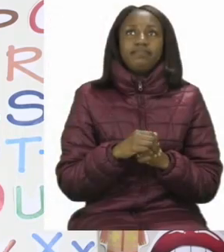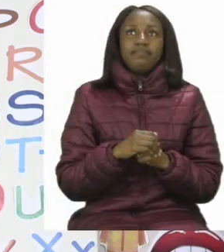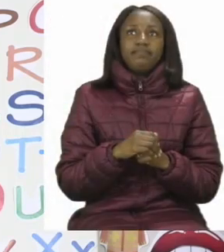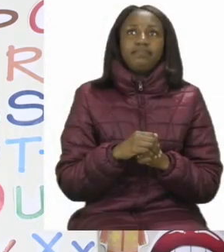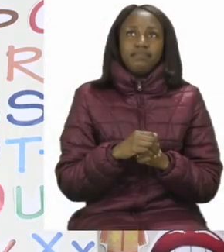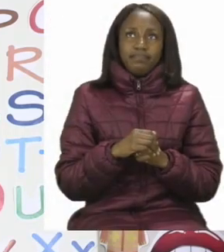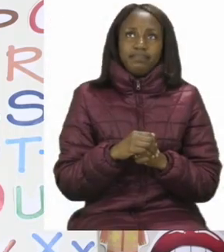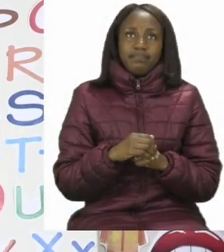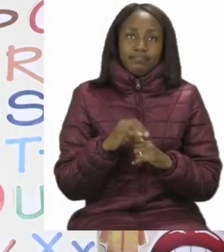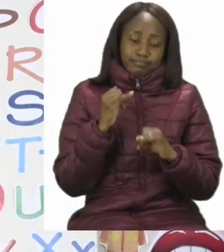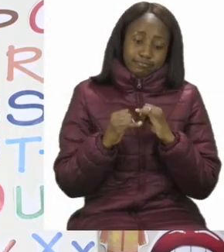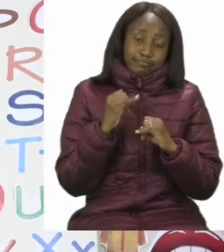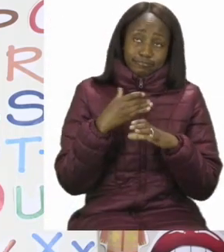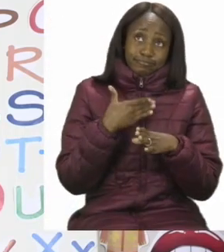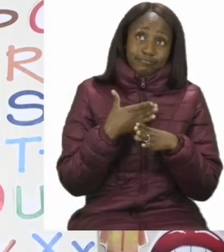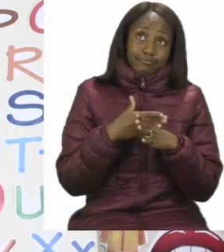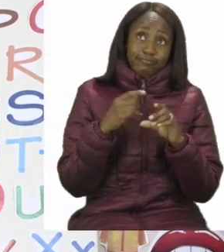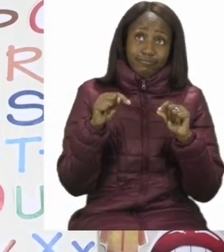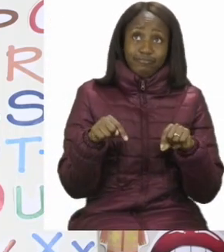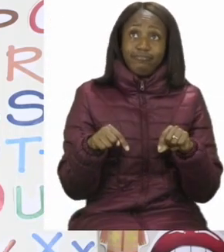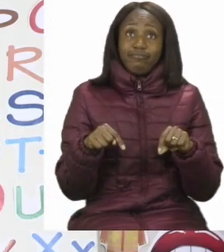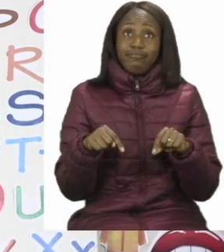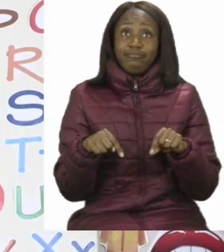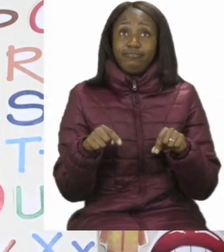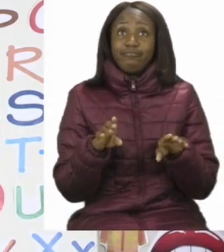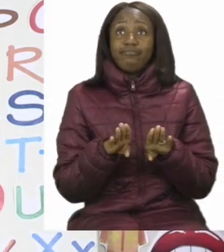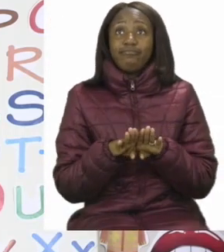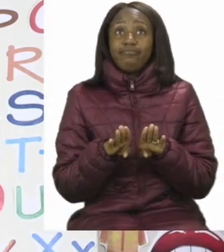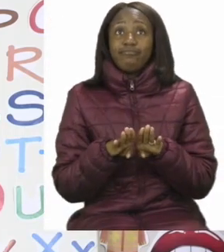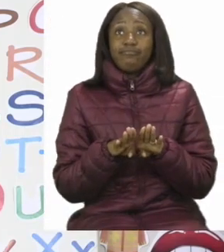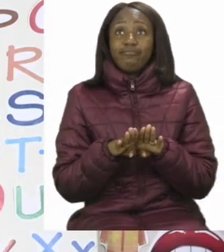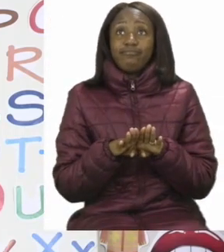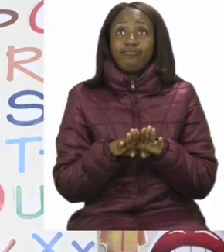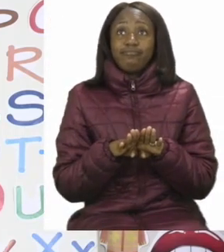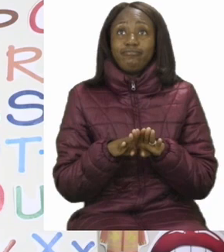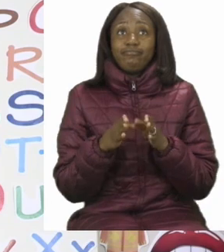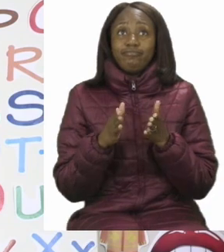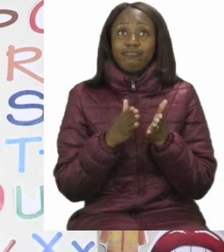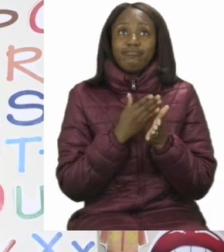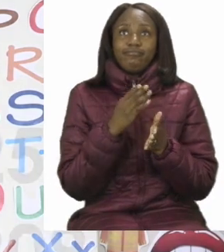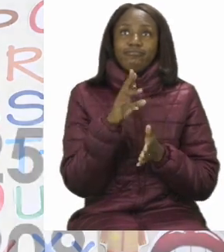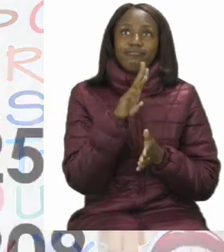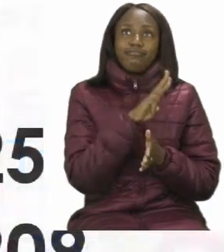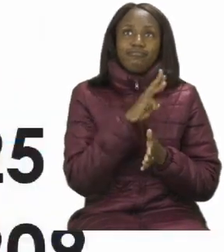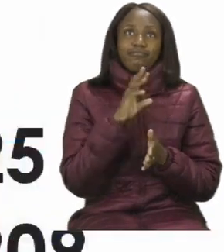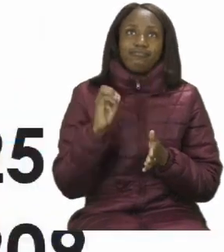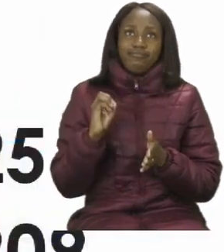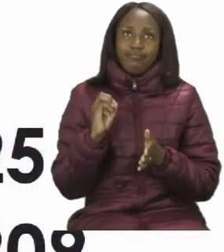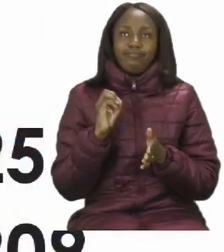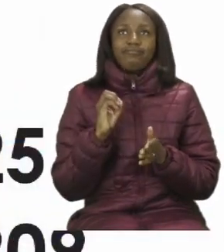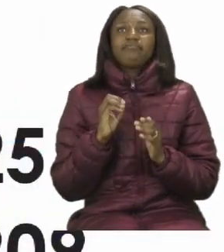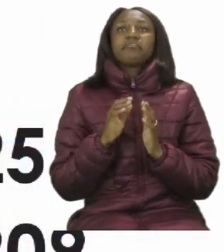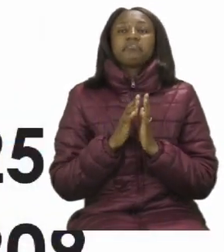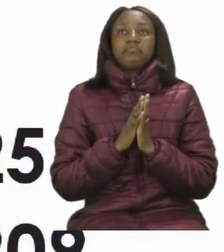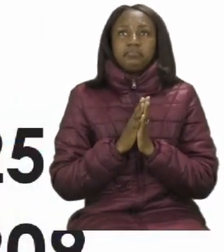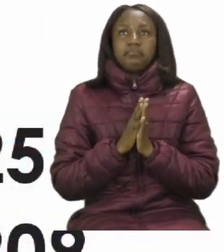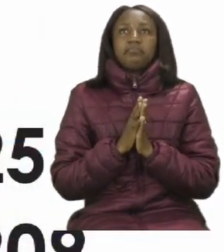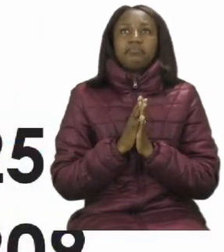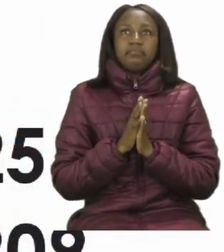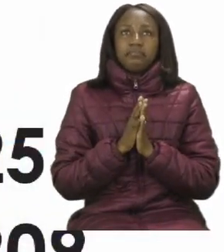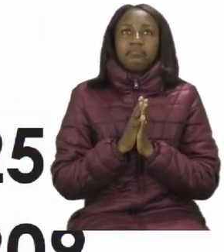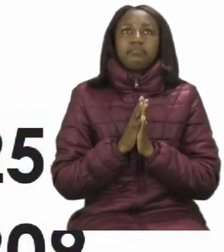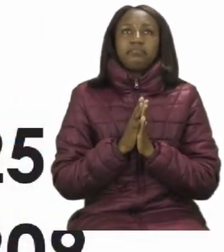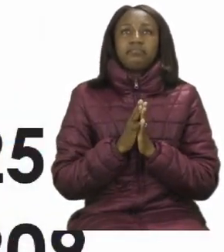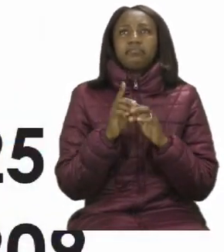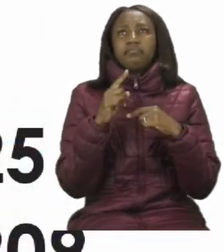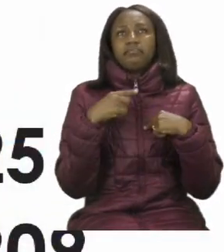For our last exercise for this lesson, boys and girls, let's all turn to page 30. On page 30,